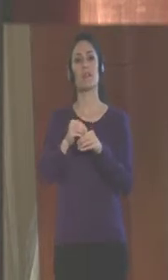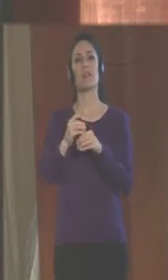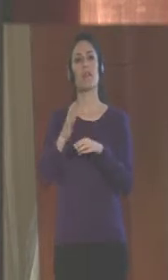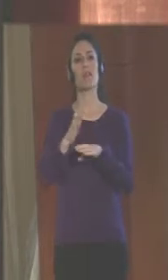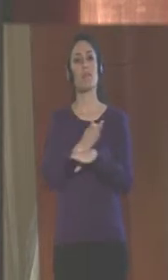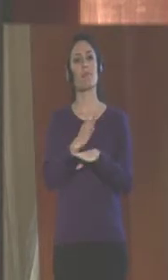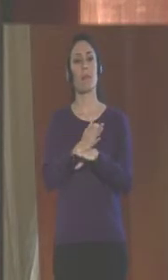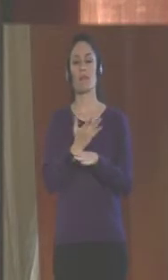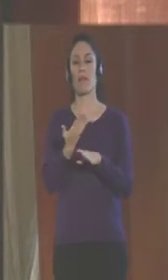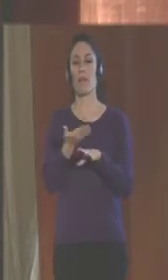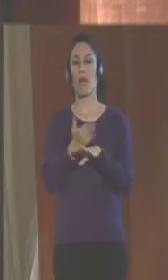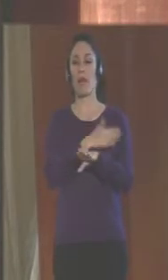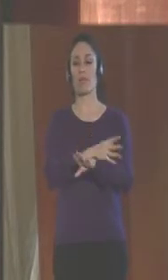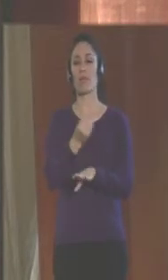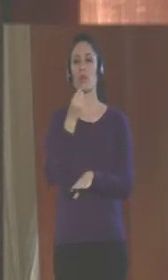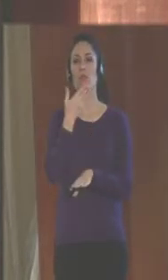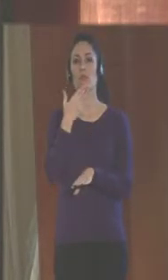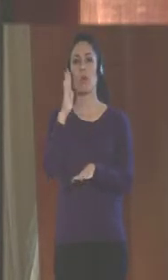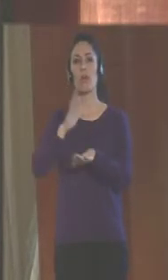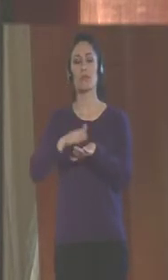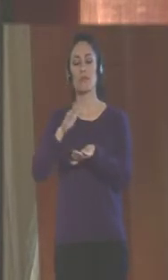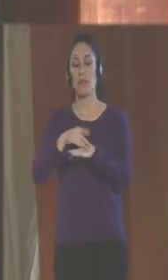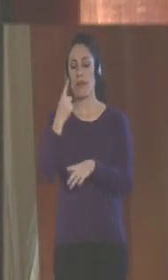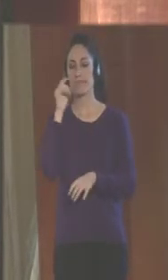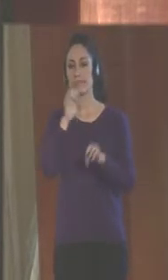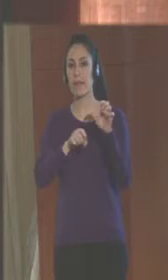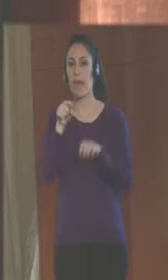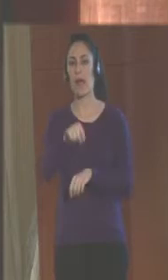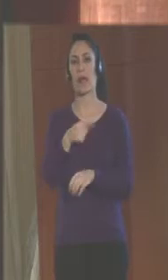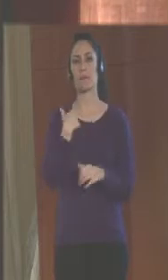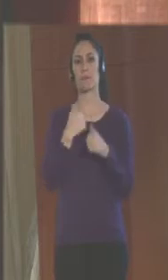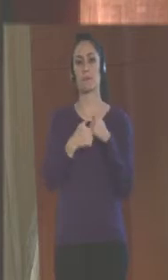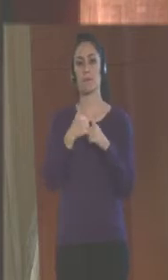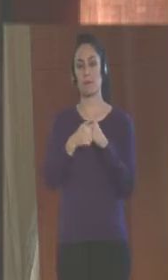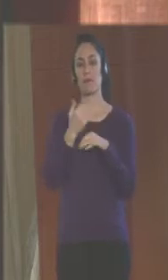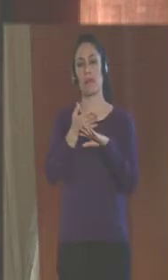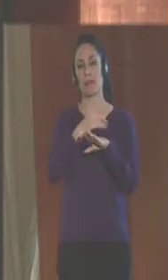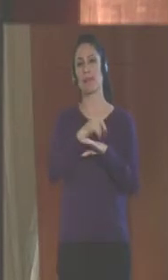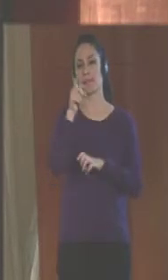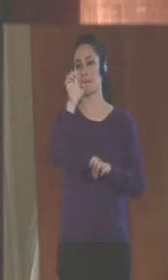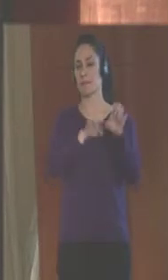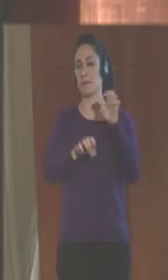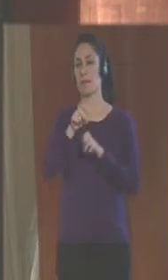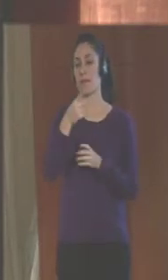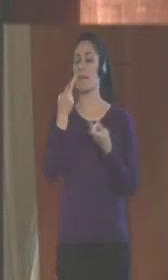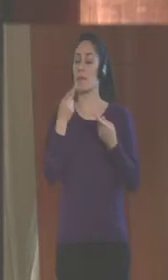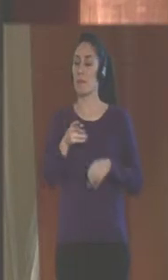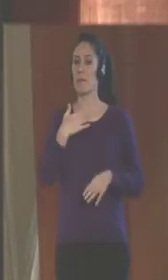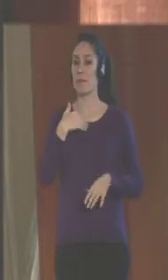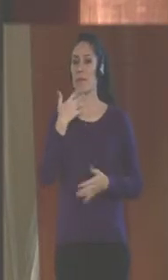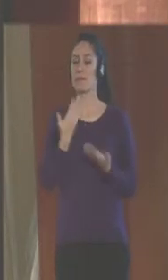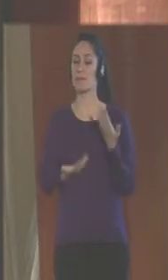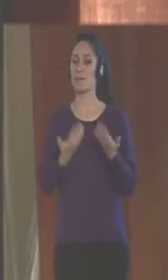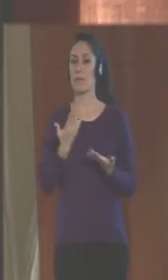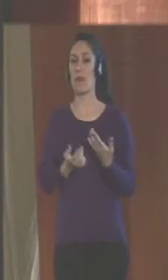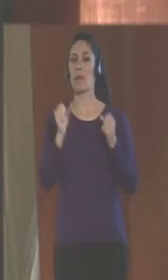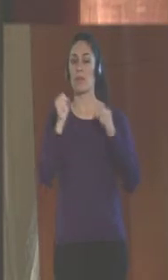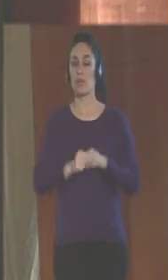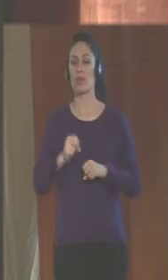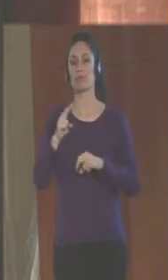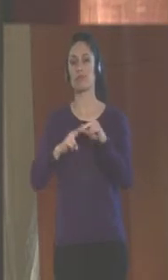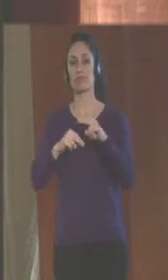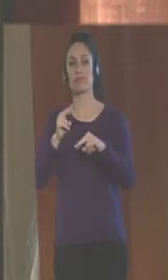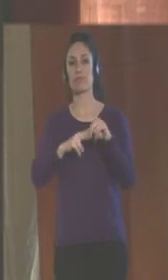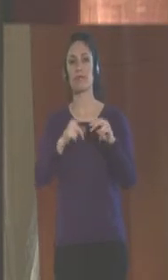systems, and also where the part where we are linked now, which is public investment.